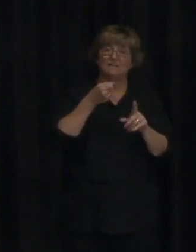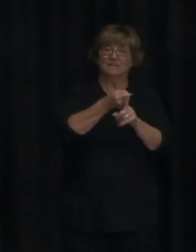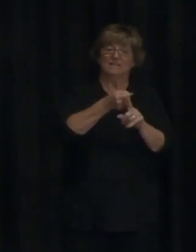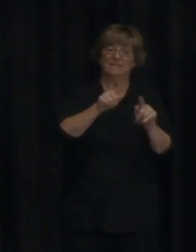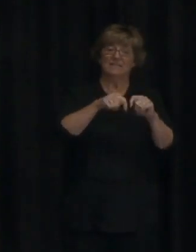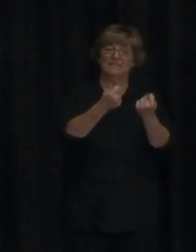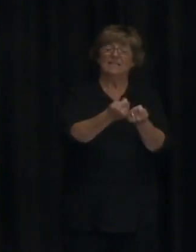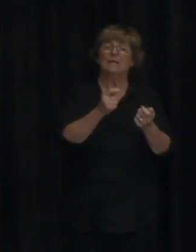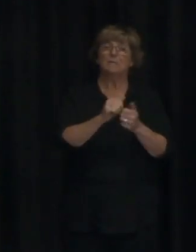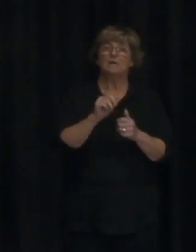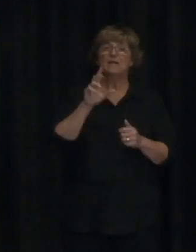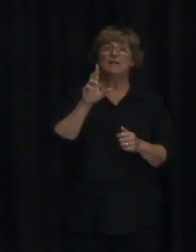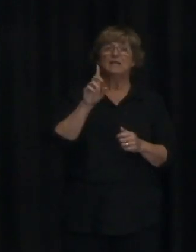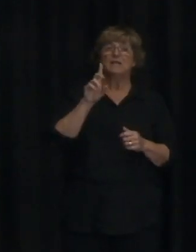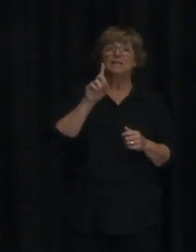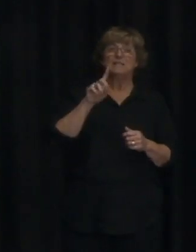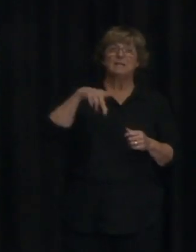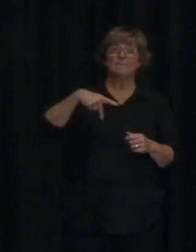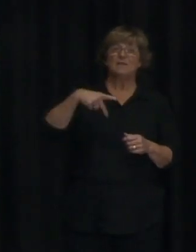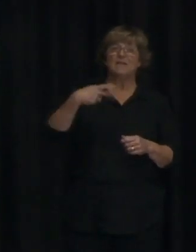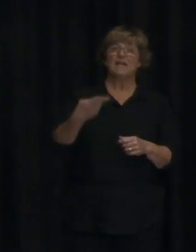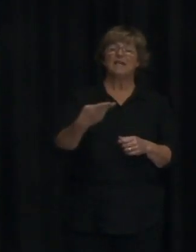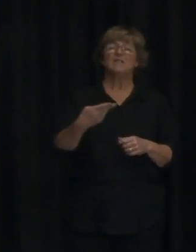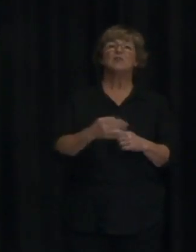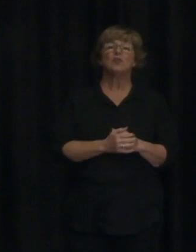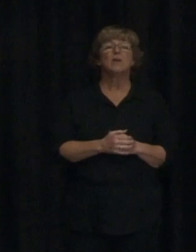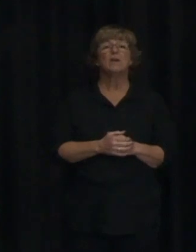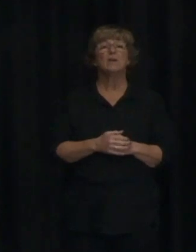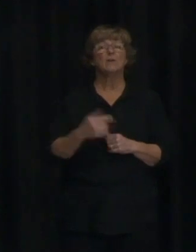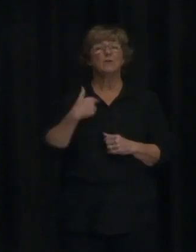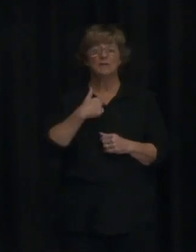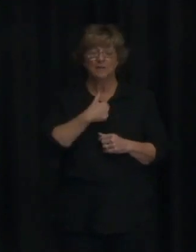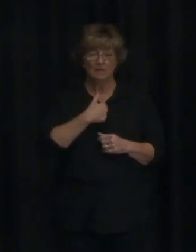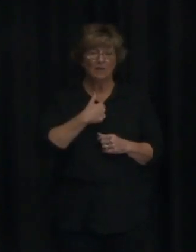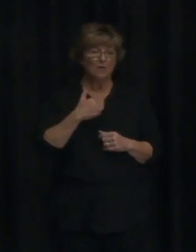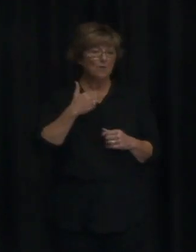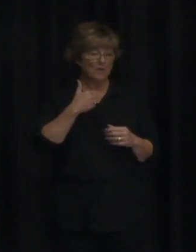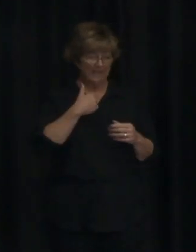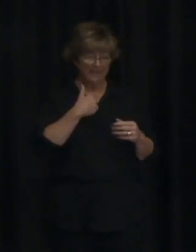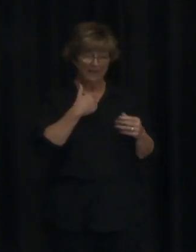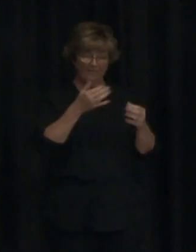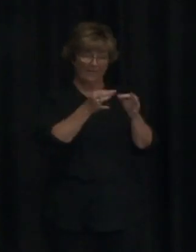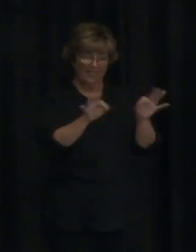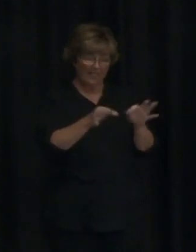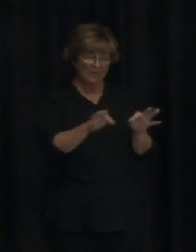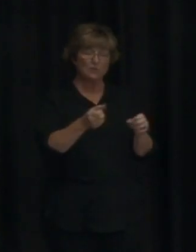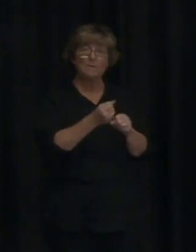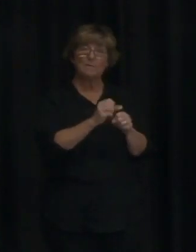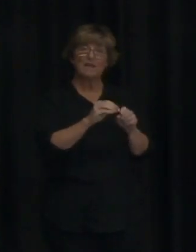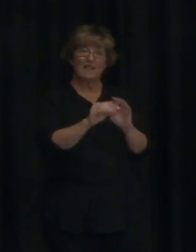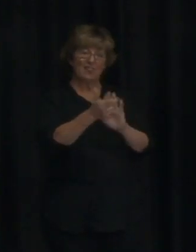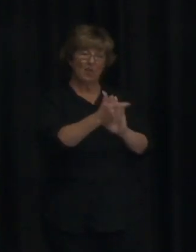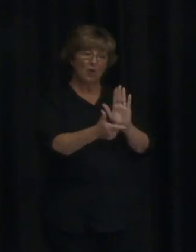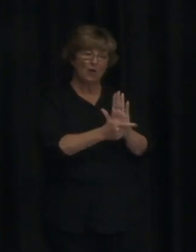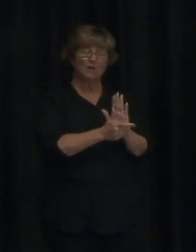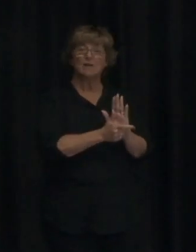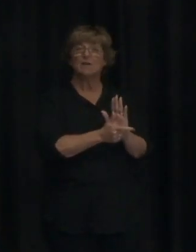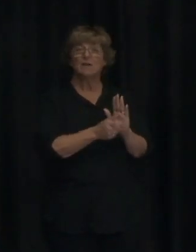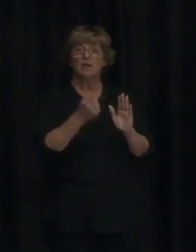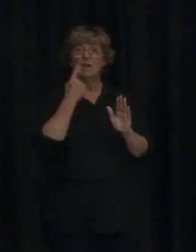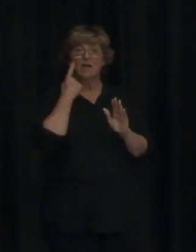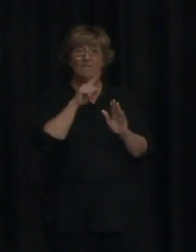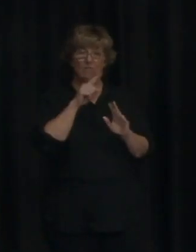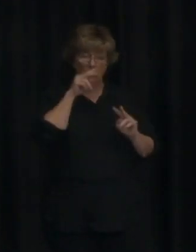collaboratively with districts currently. We've codified that in language, providing tens of millions of dollars for enforcement